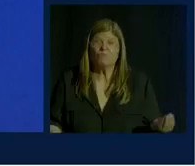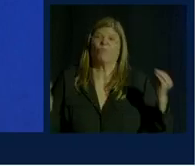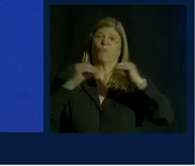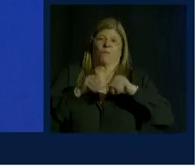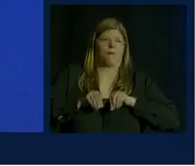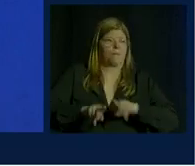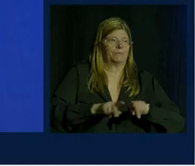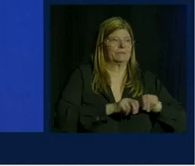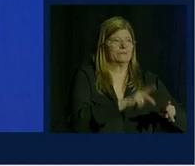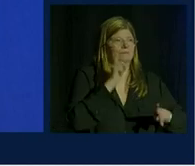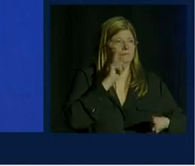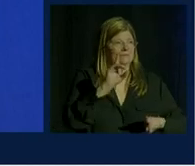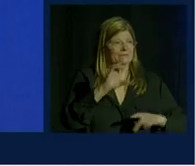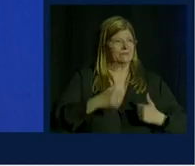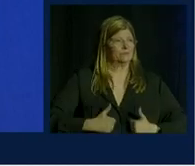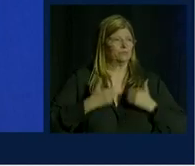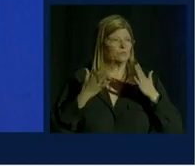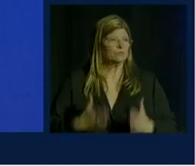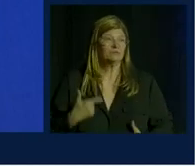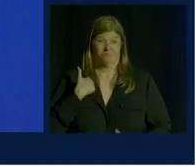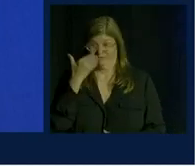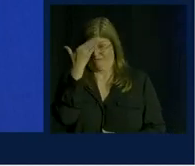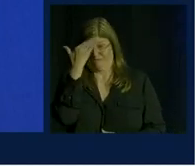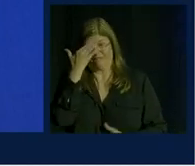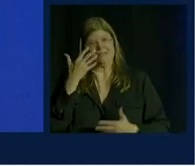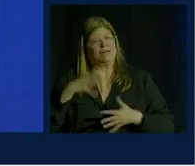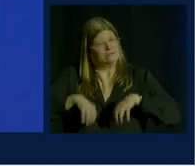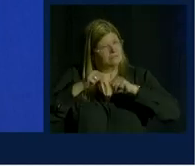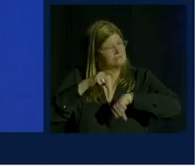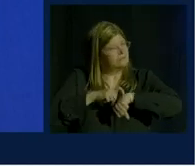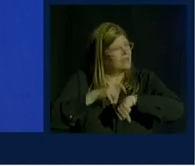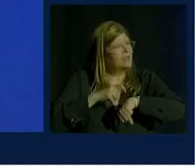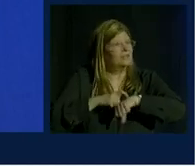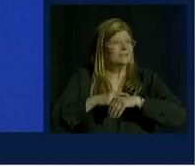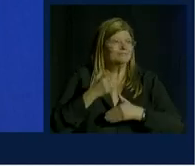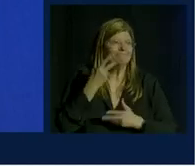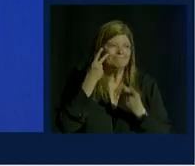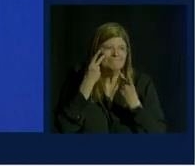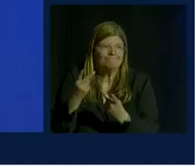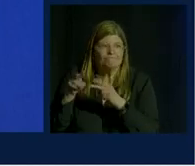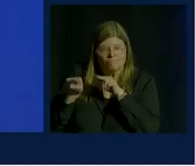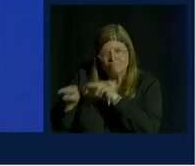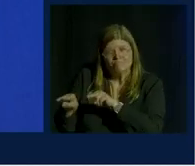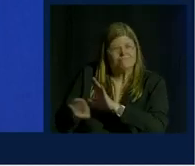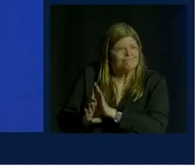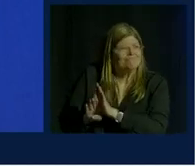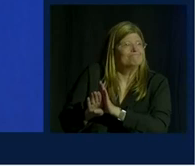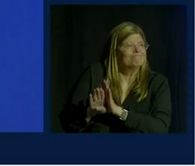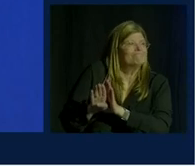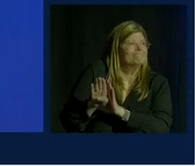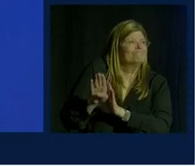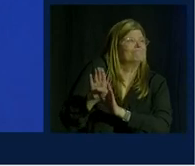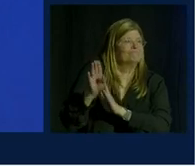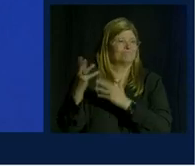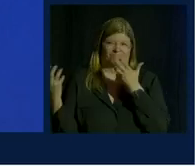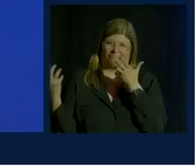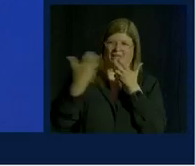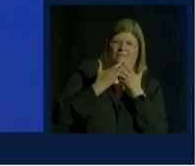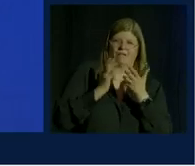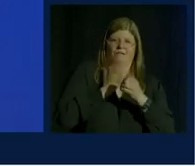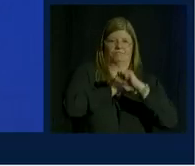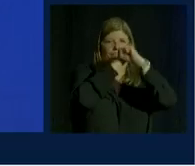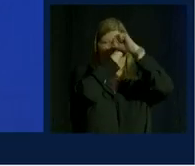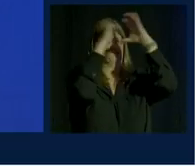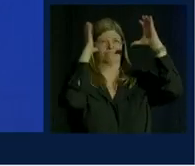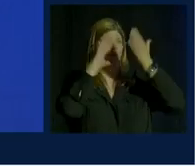also means more opportunity for DC residents. And so I know it's taking some time, but what we're seeing at